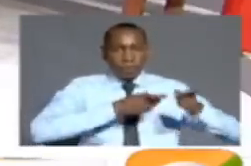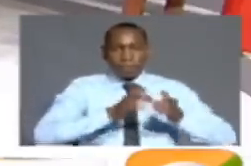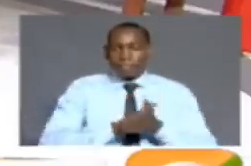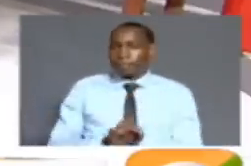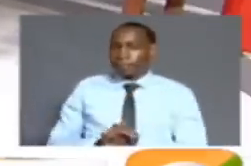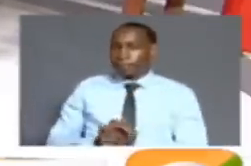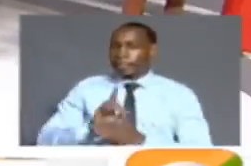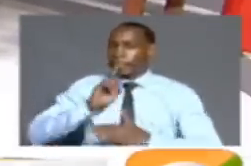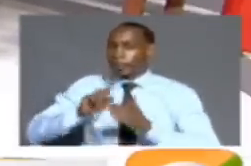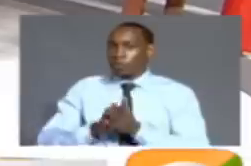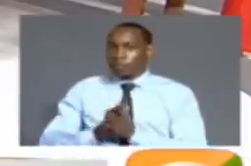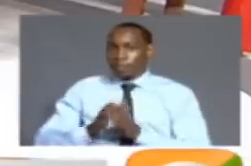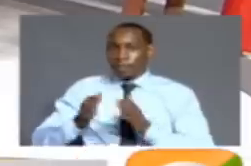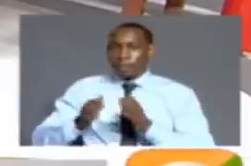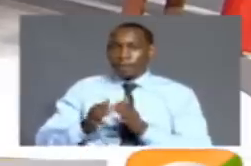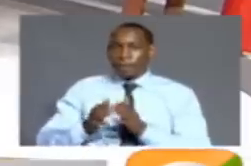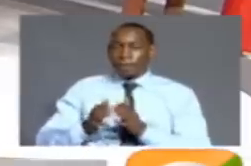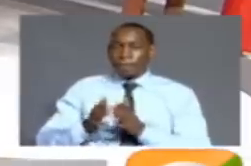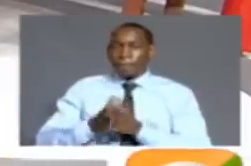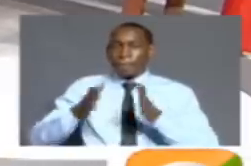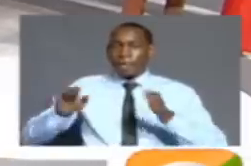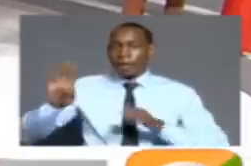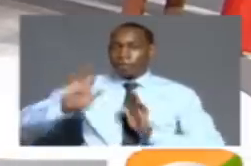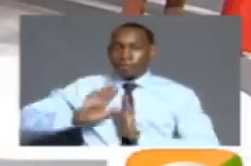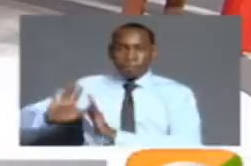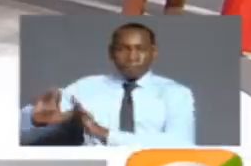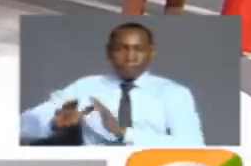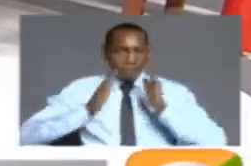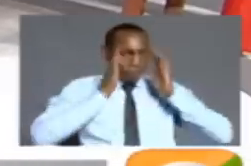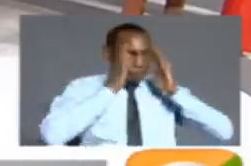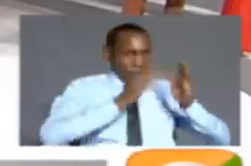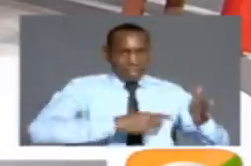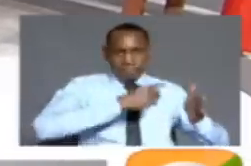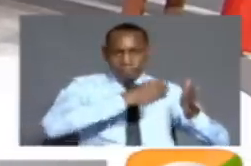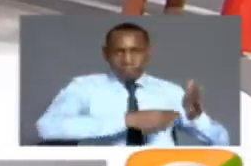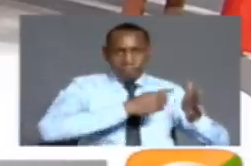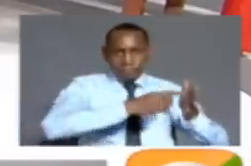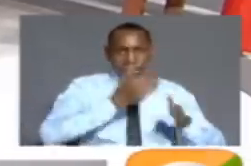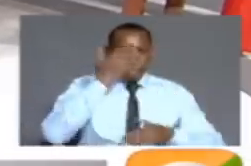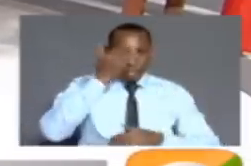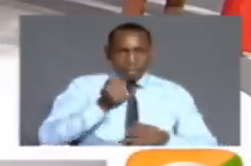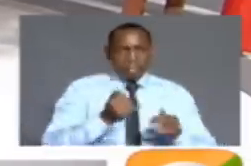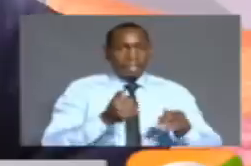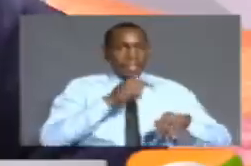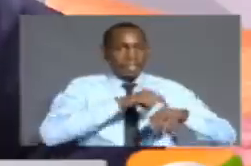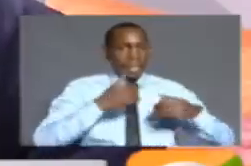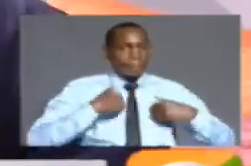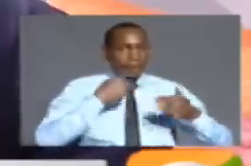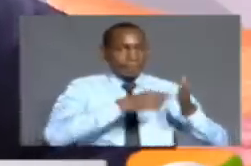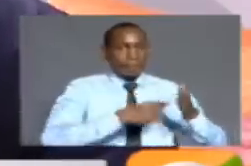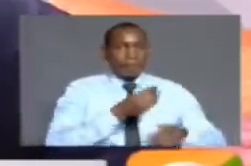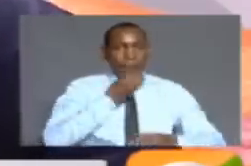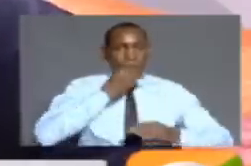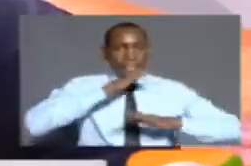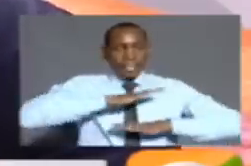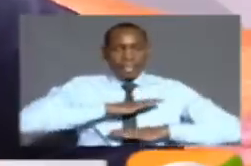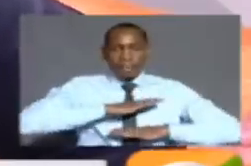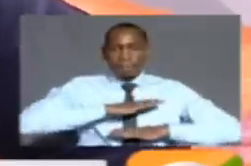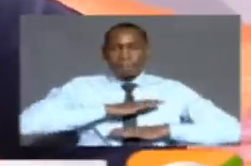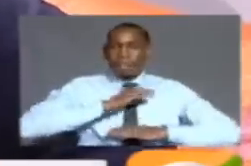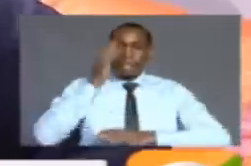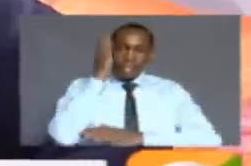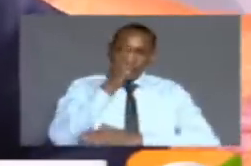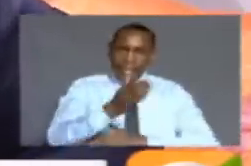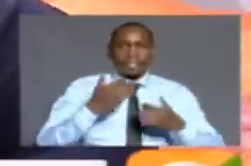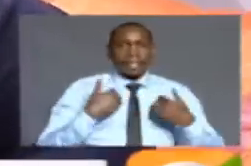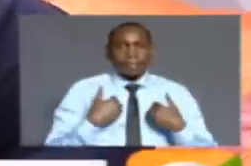say, forget the big four. Forget the big four. Let's do the big one. Just focus on manufacturing. Because with manufacturing, yeah. food security will automatically